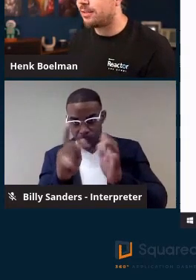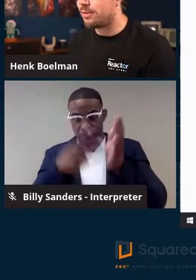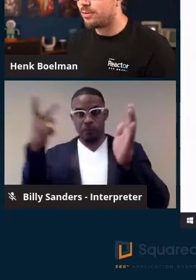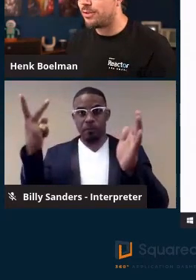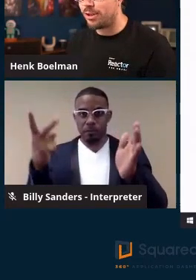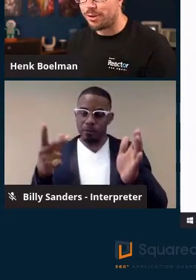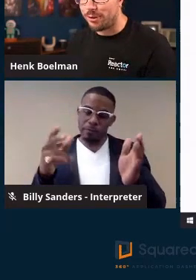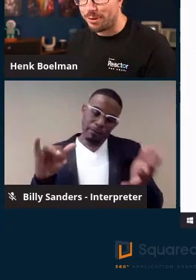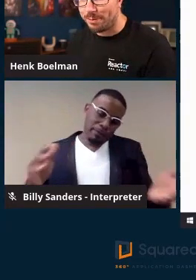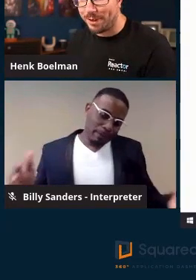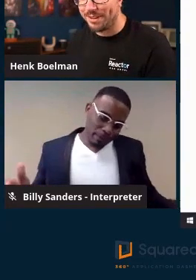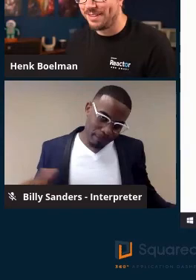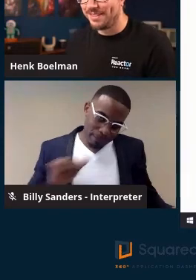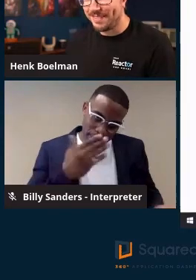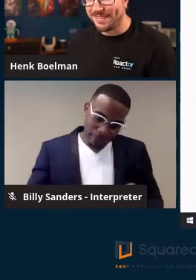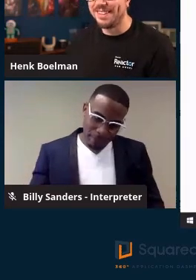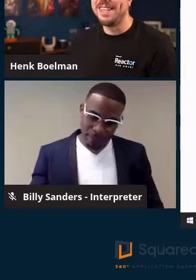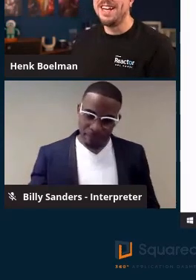that is not good.